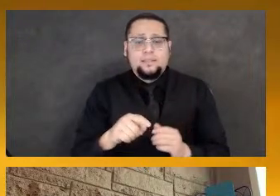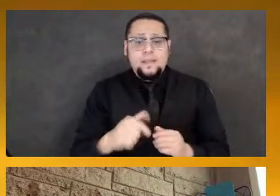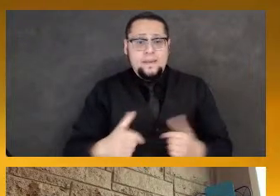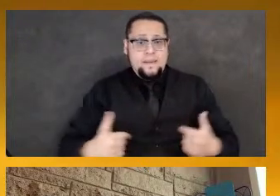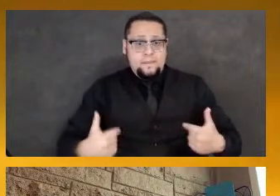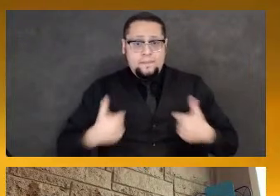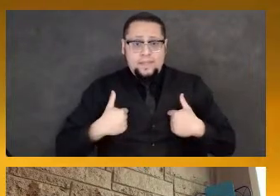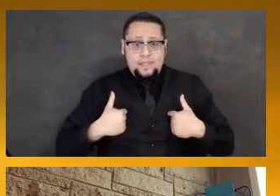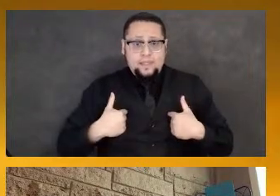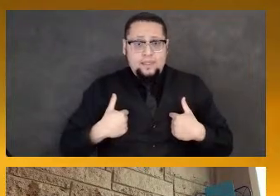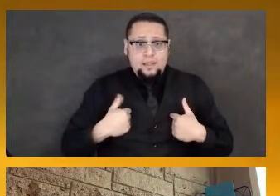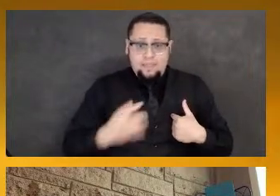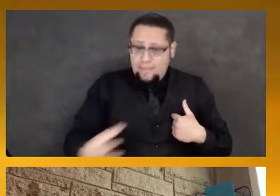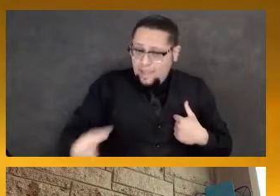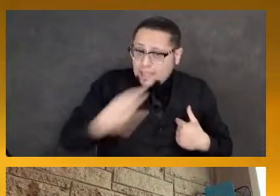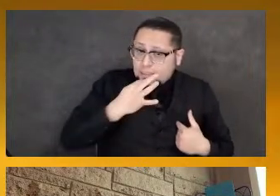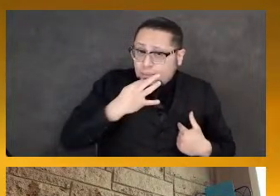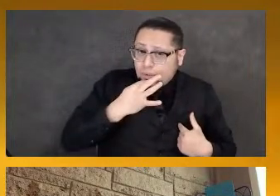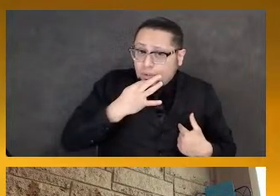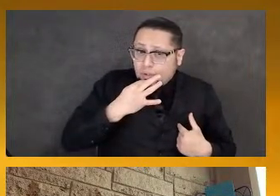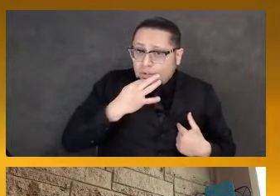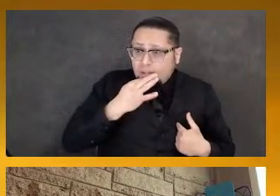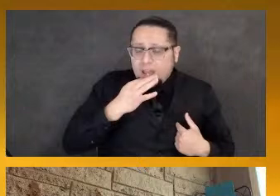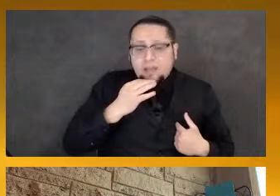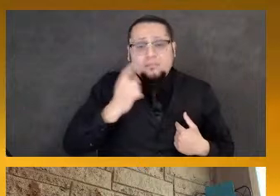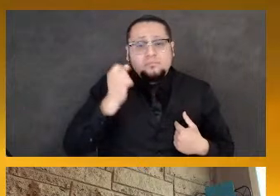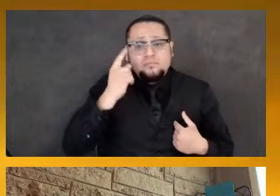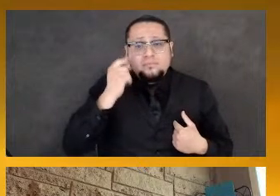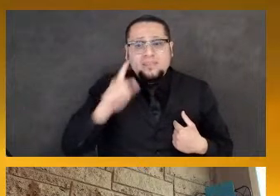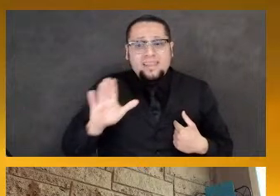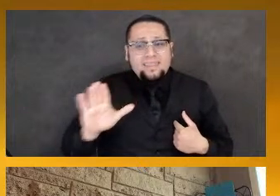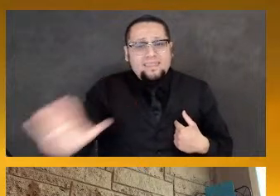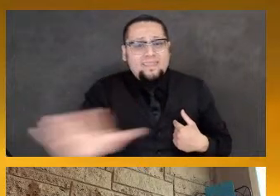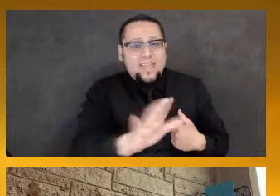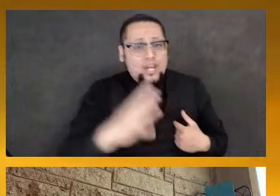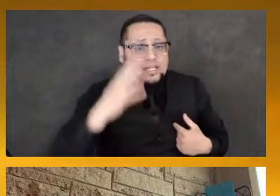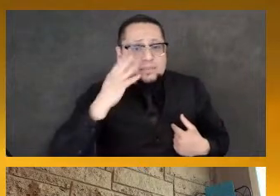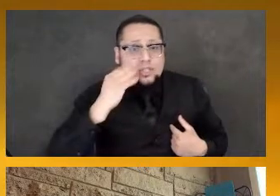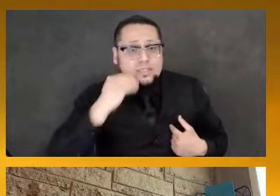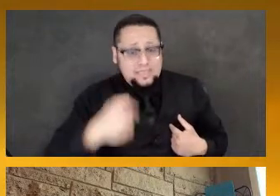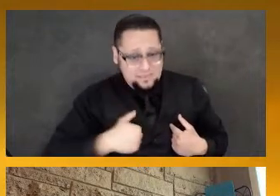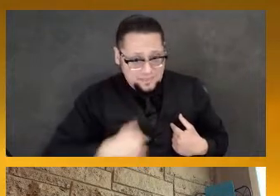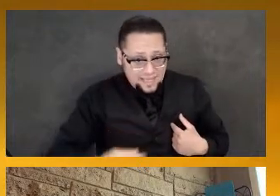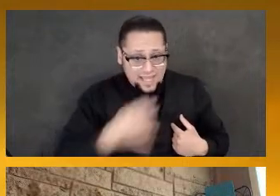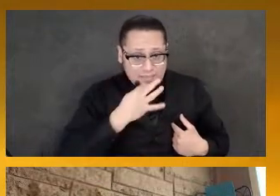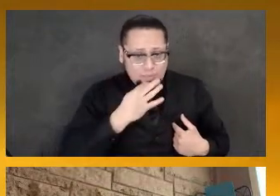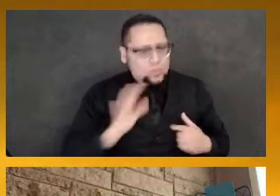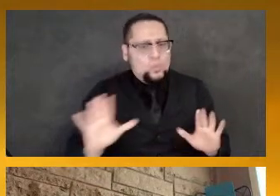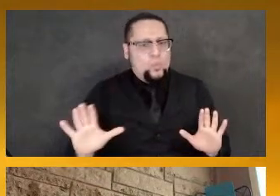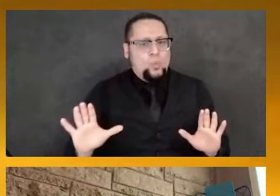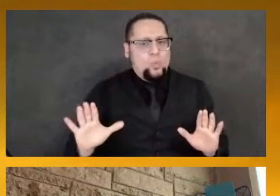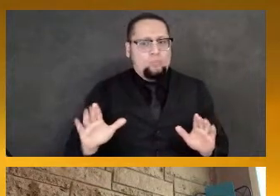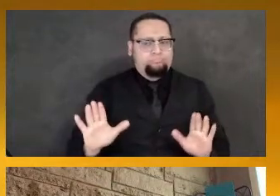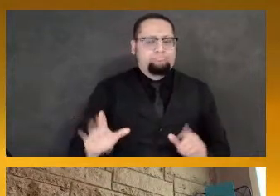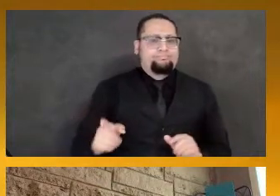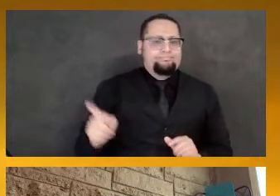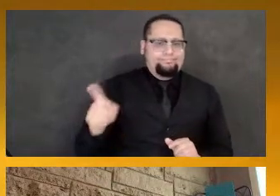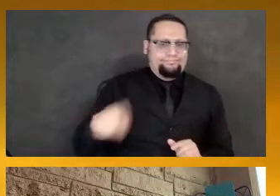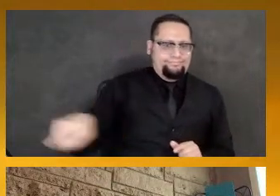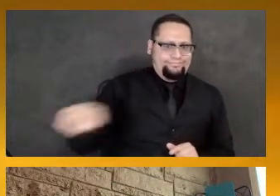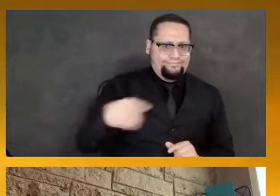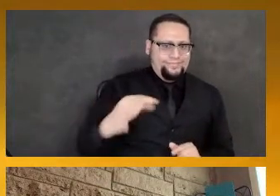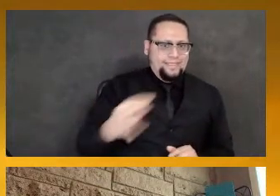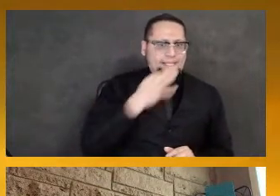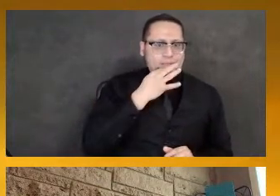not the expert of someone else's lived experiences. So that's something I think it's really